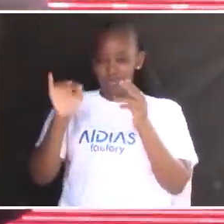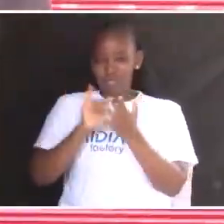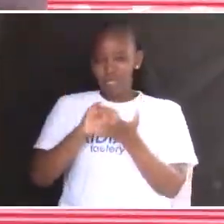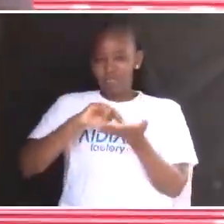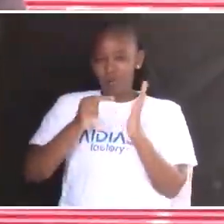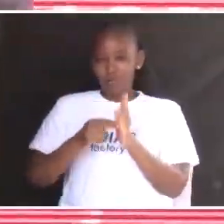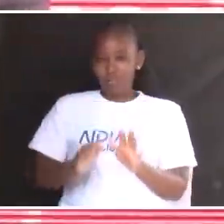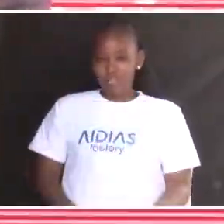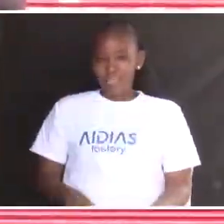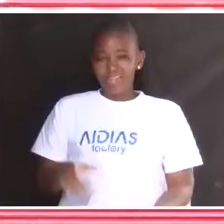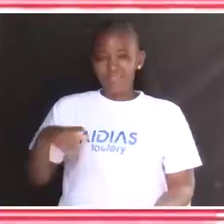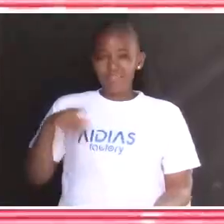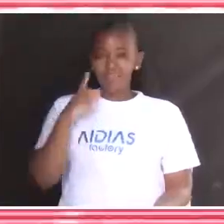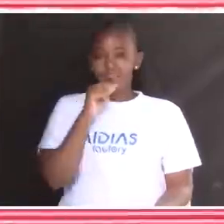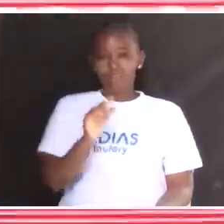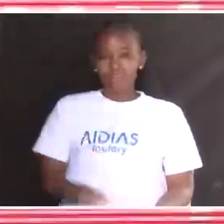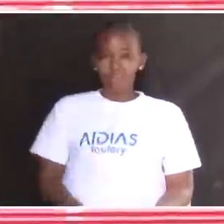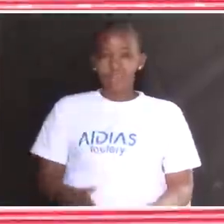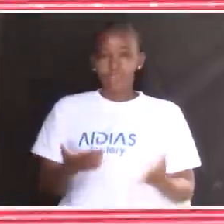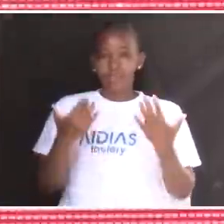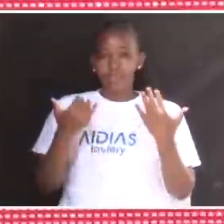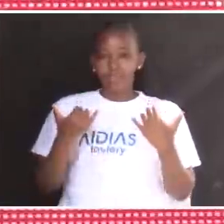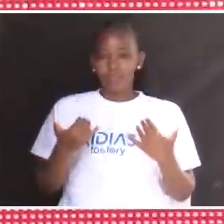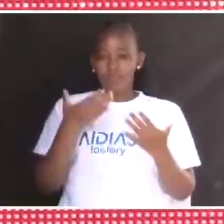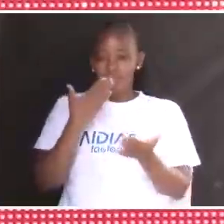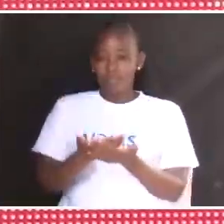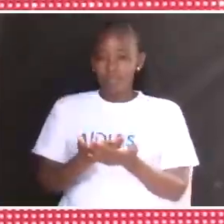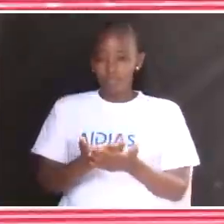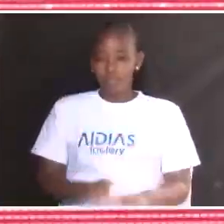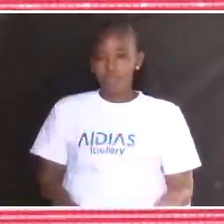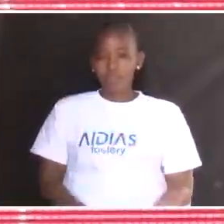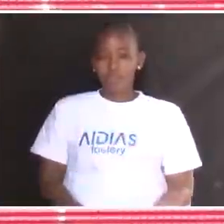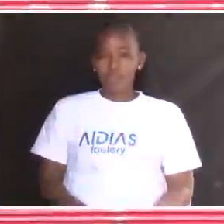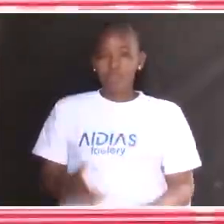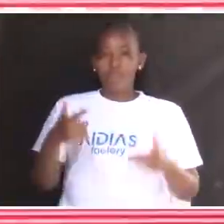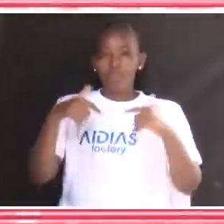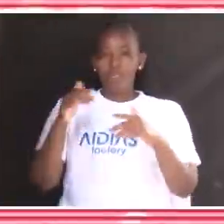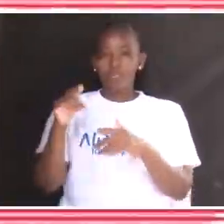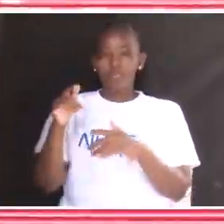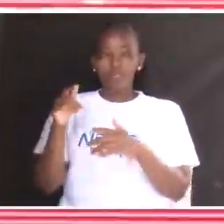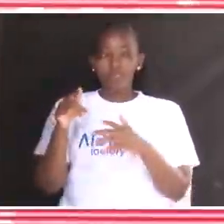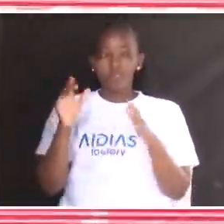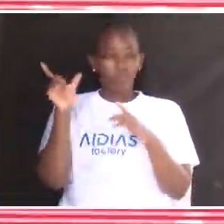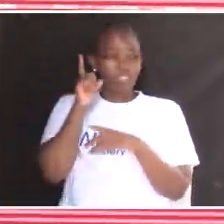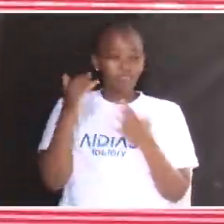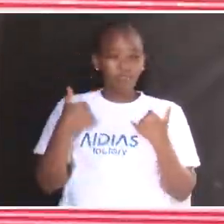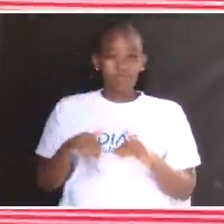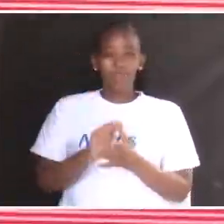contract. Ladies and gentlemen, I rest. Thank you so very much for lending me your ears.